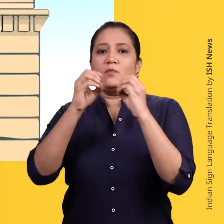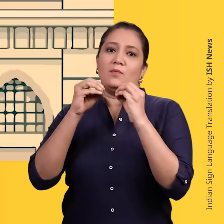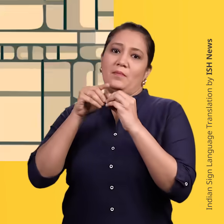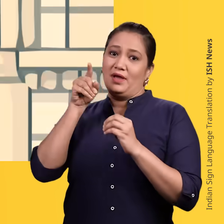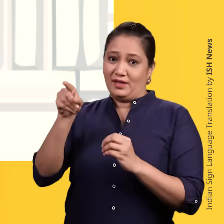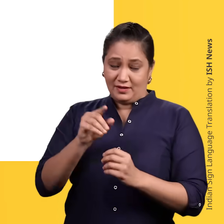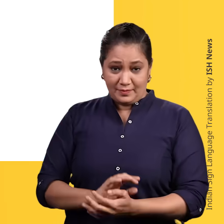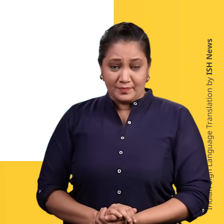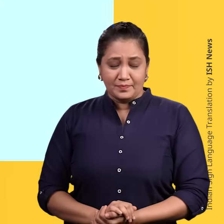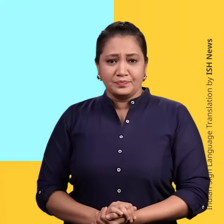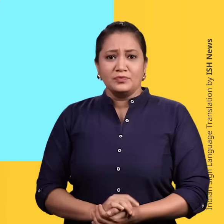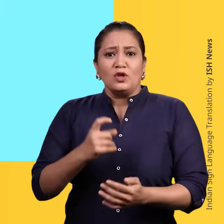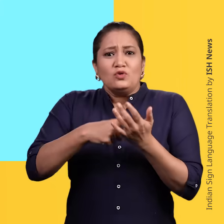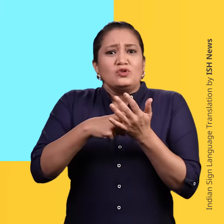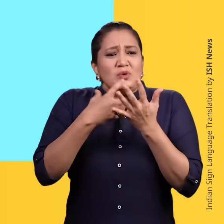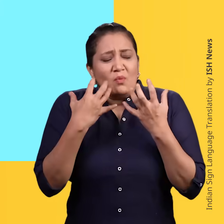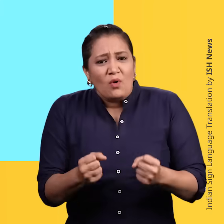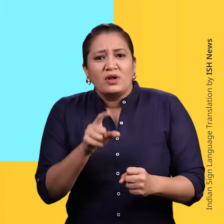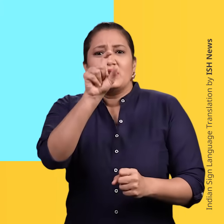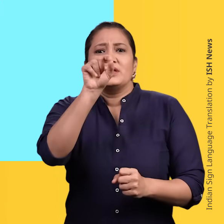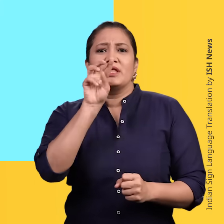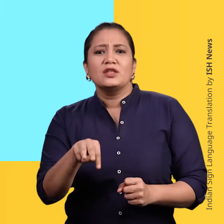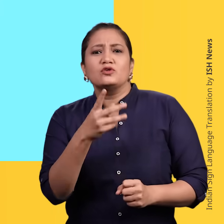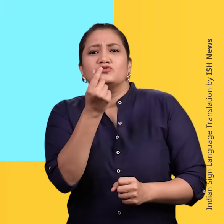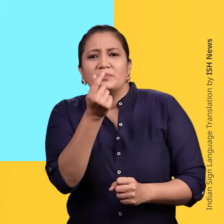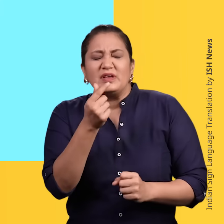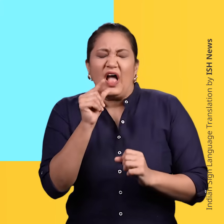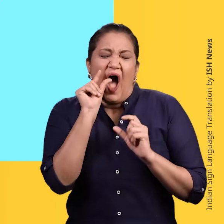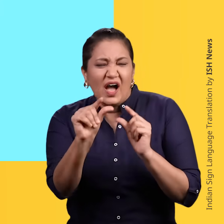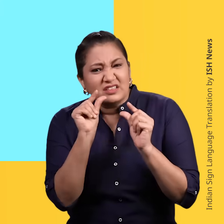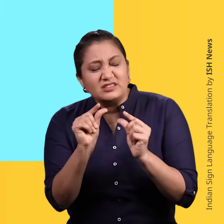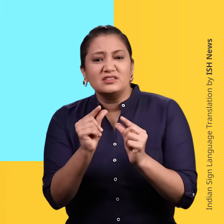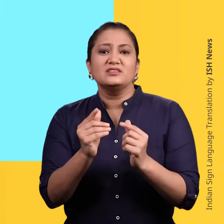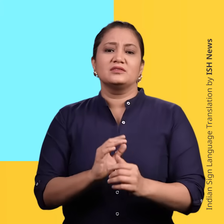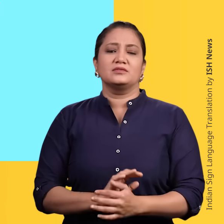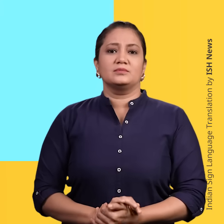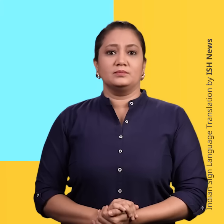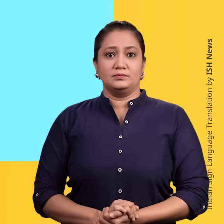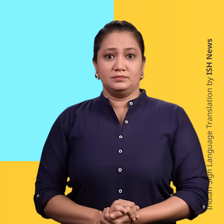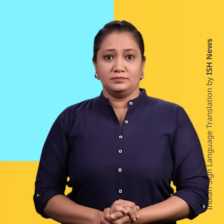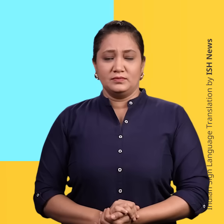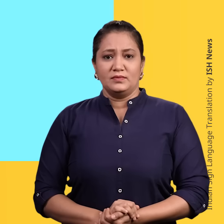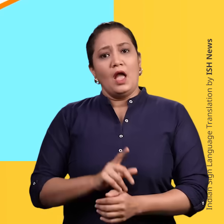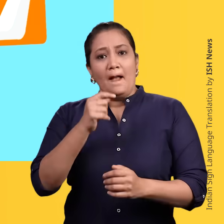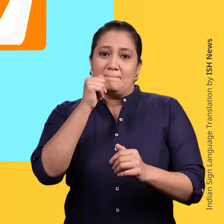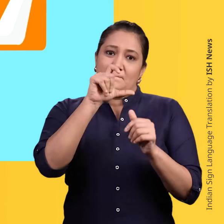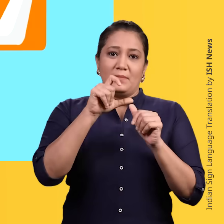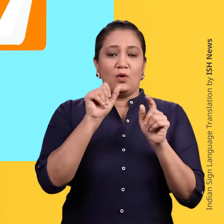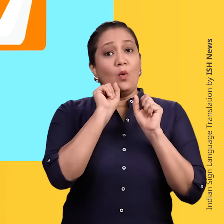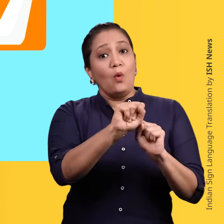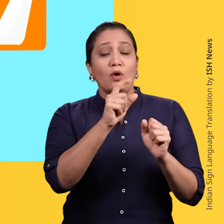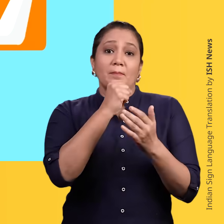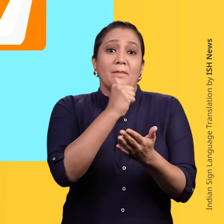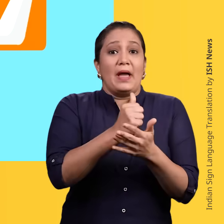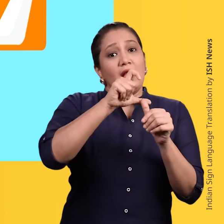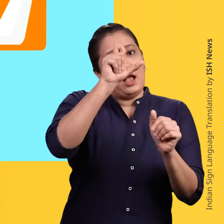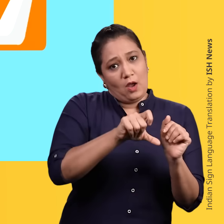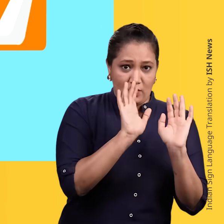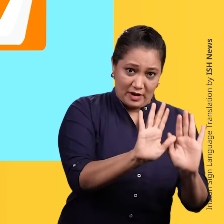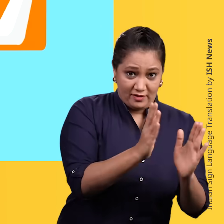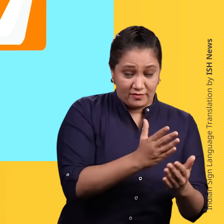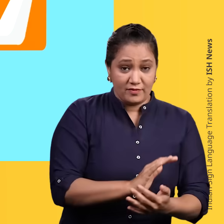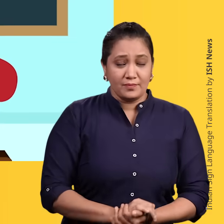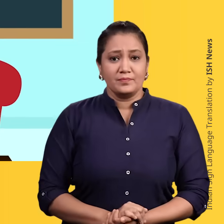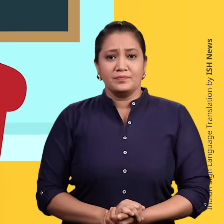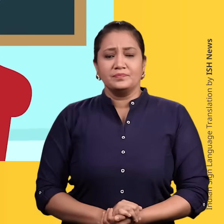in Mumbai. Rishabh needs 10,000 rupees urgently. He has a bank account of his